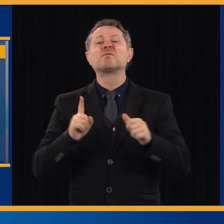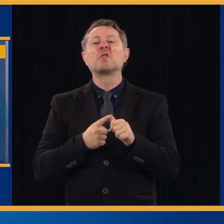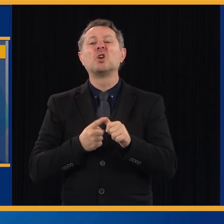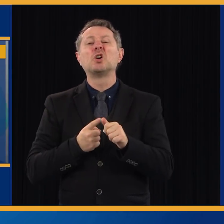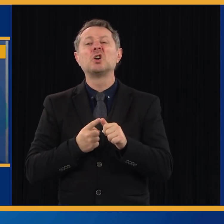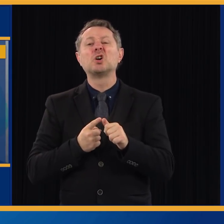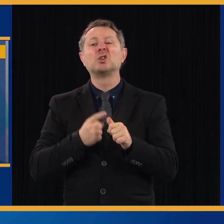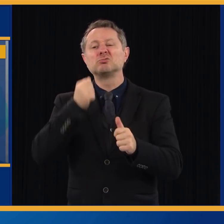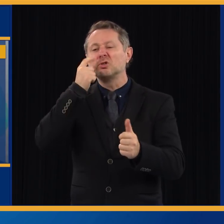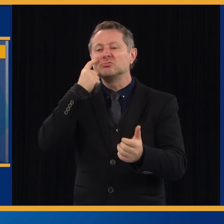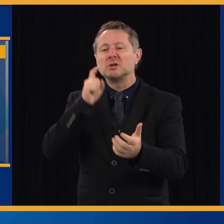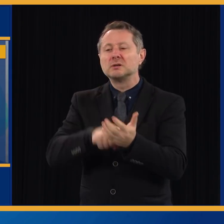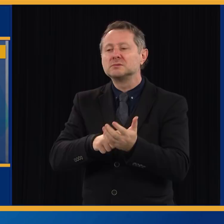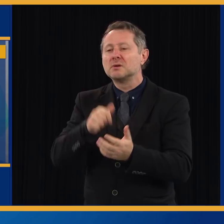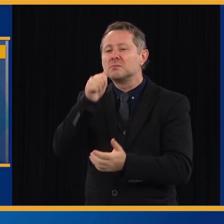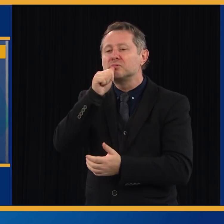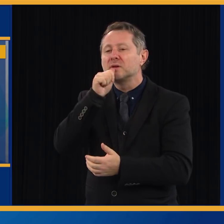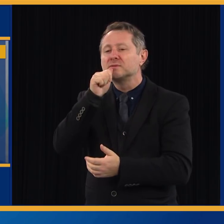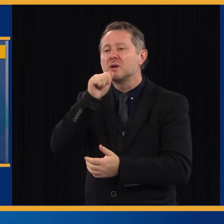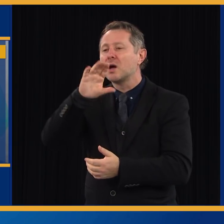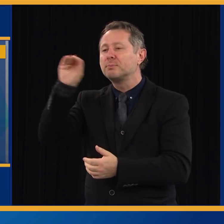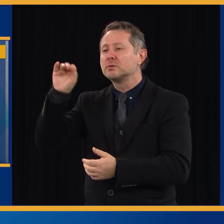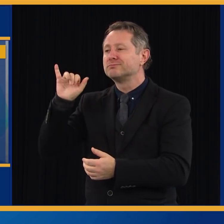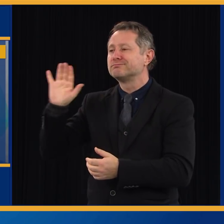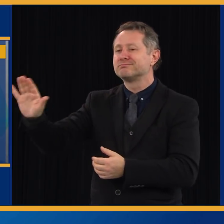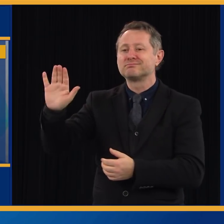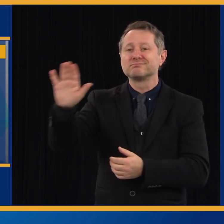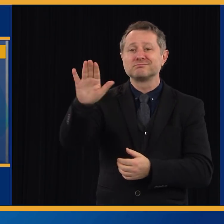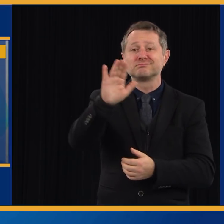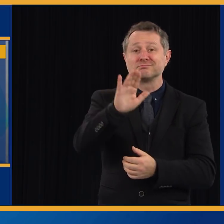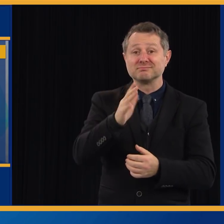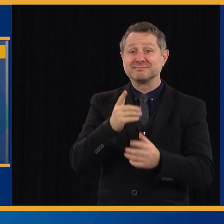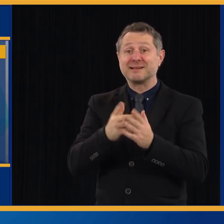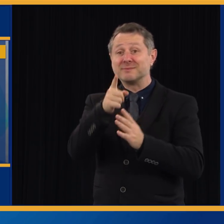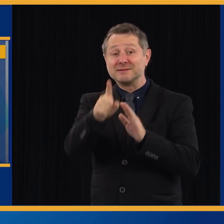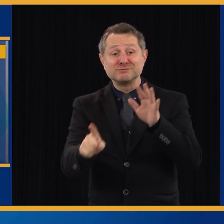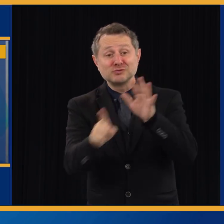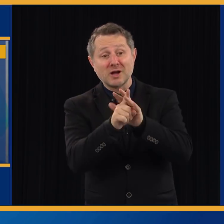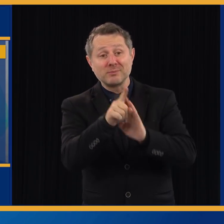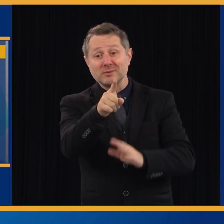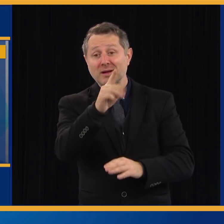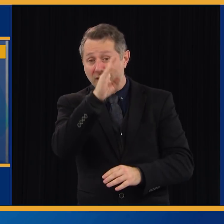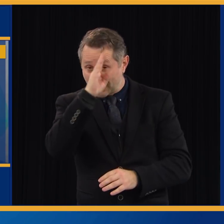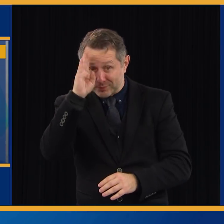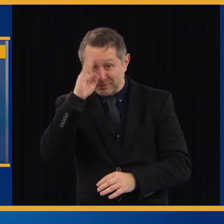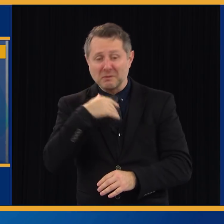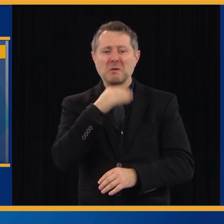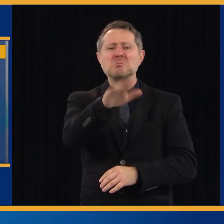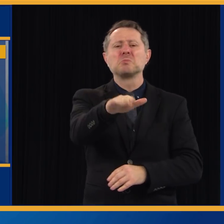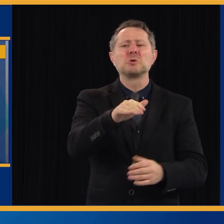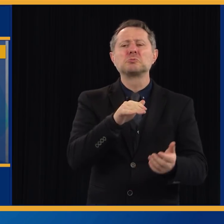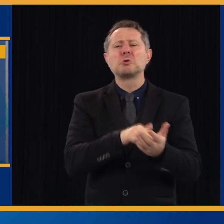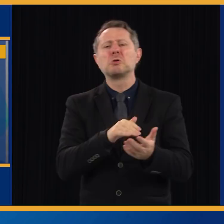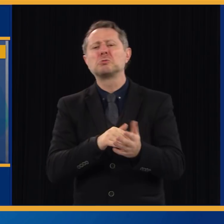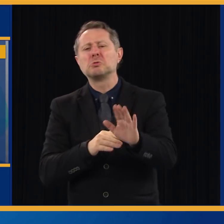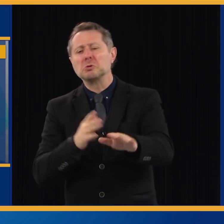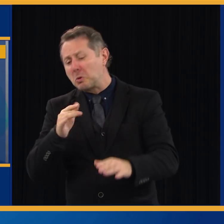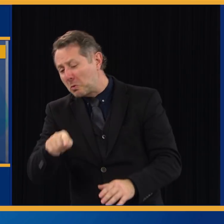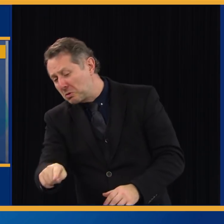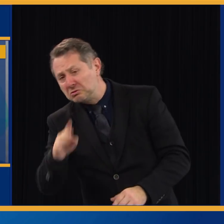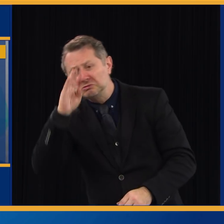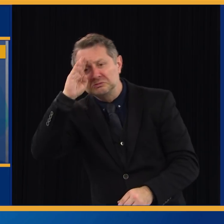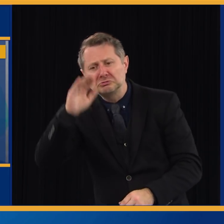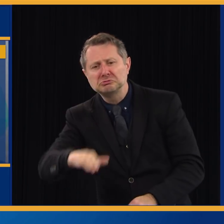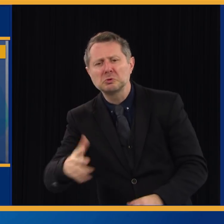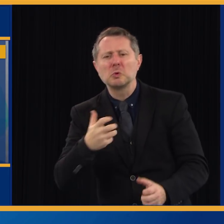sector system. And when you went to the hospital and the doctor said you have to have your child checked for this, or you have to be checked for this, you go to